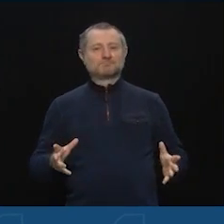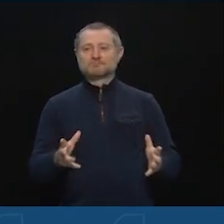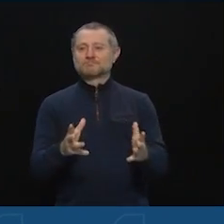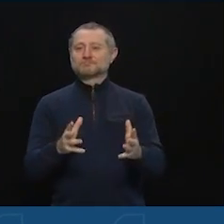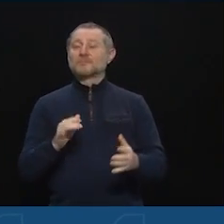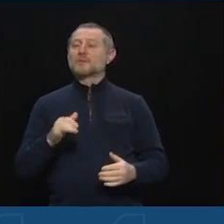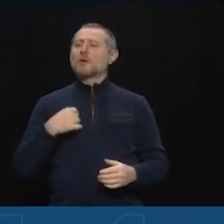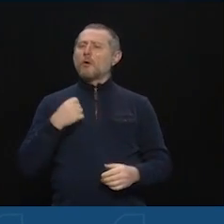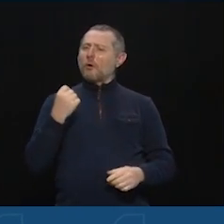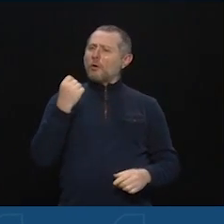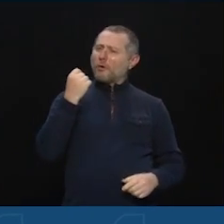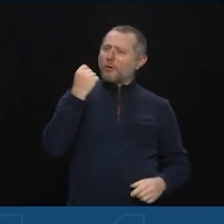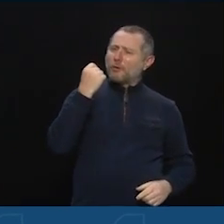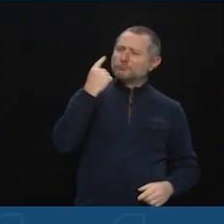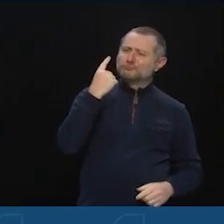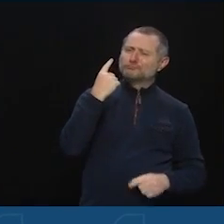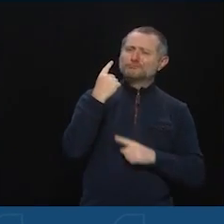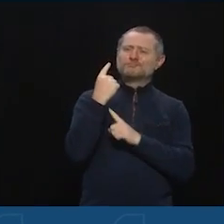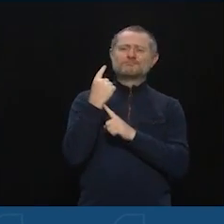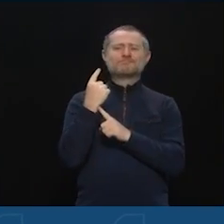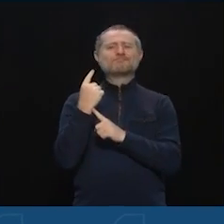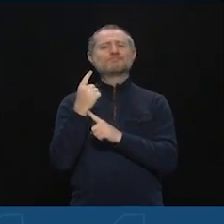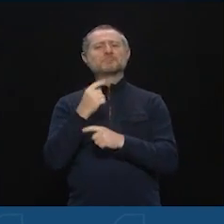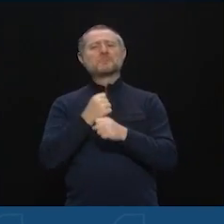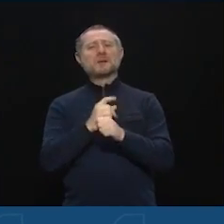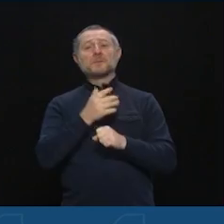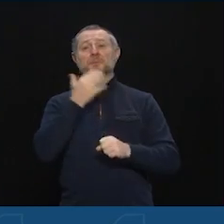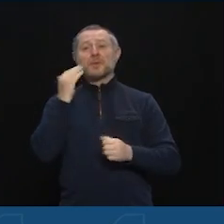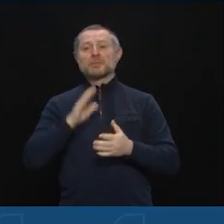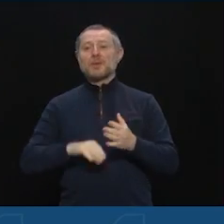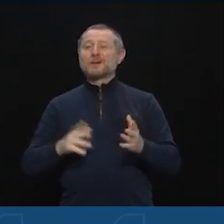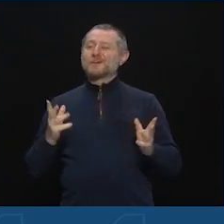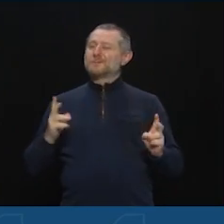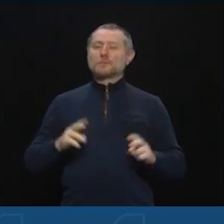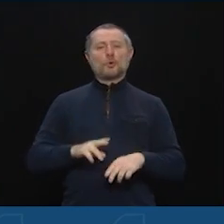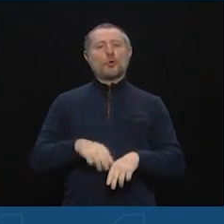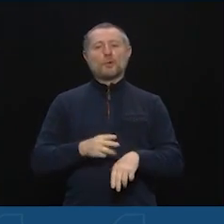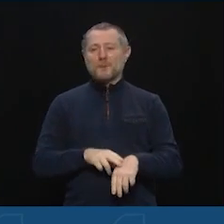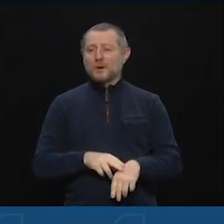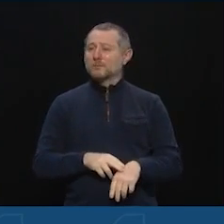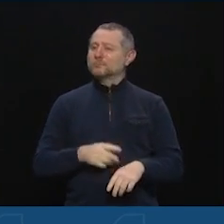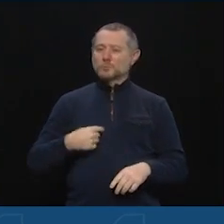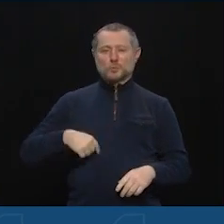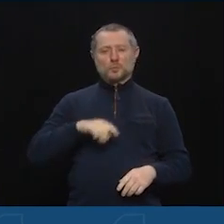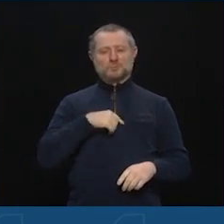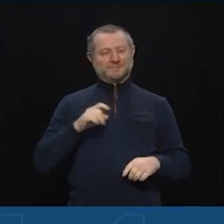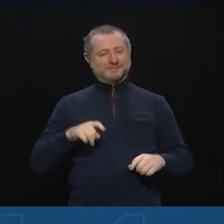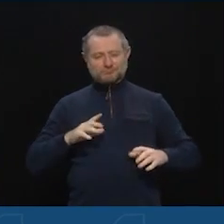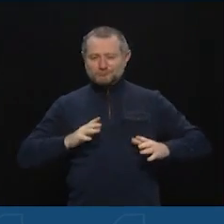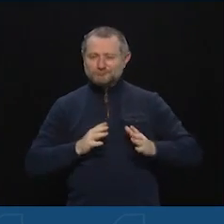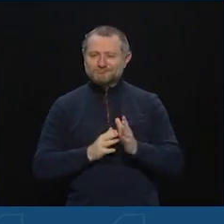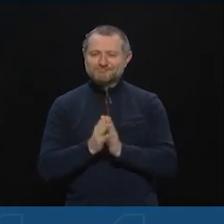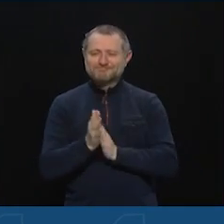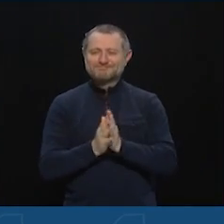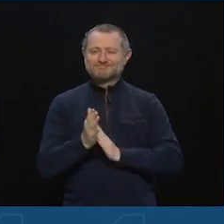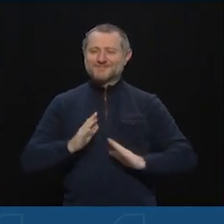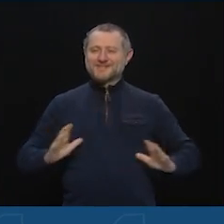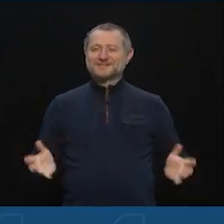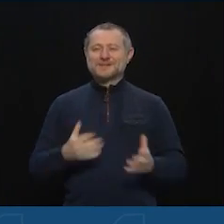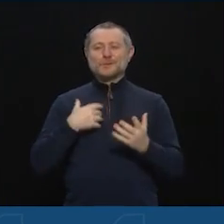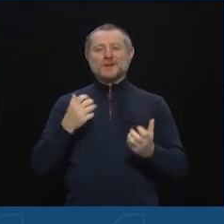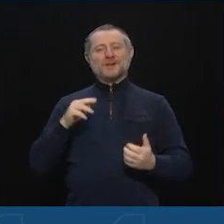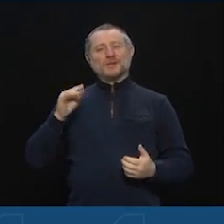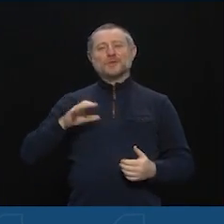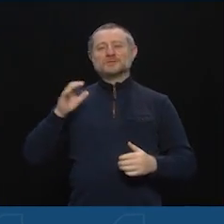I don't want to say normal, just better than normal. We have to get back our mojo and get back that New York City vibe that makes us